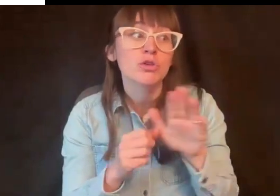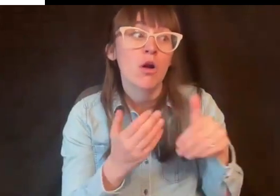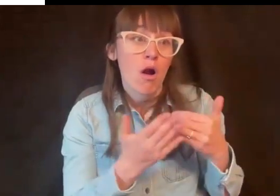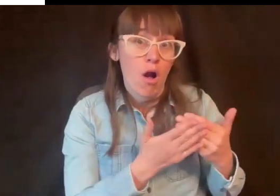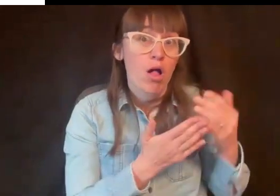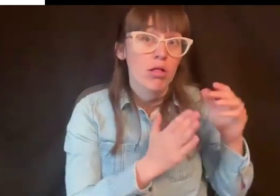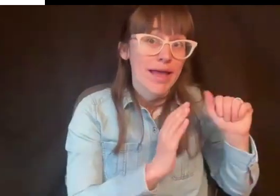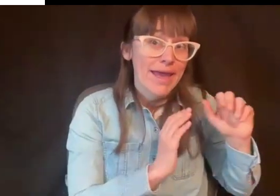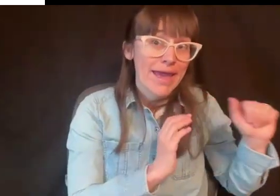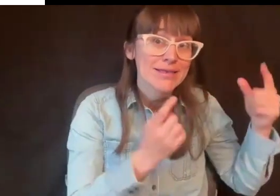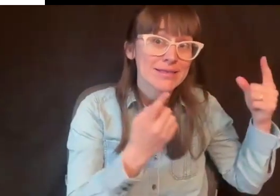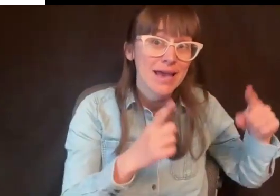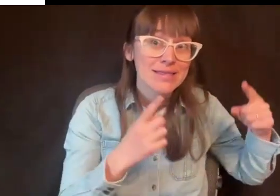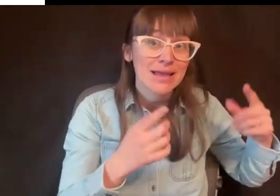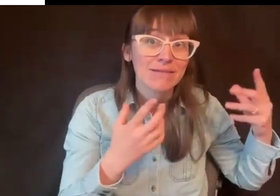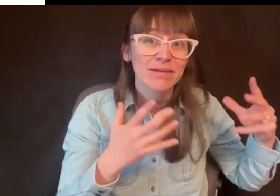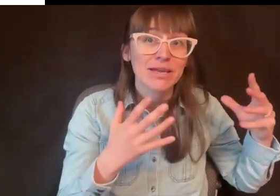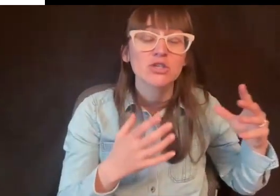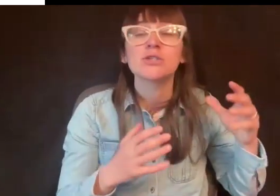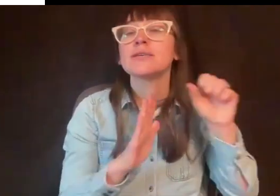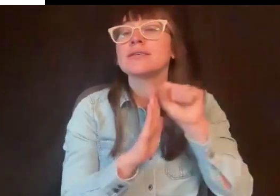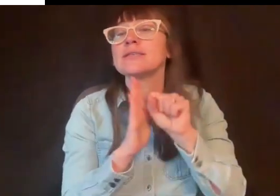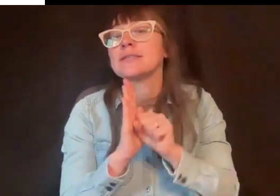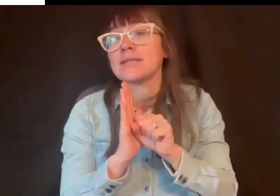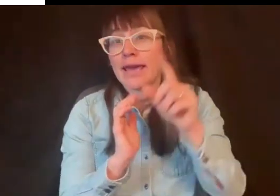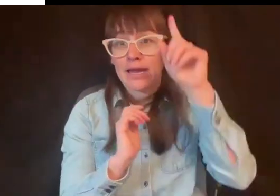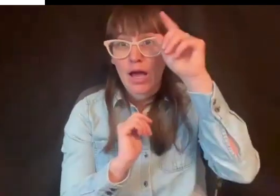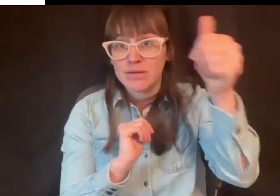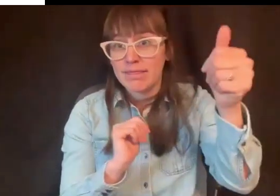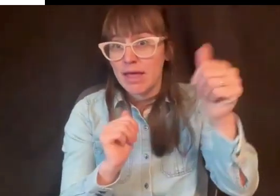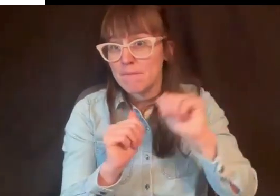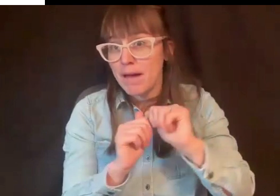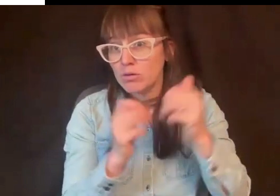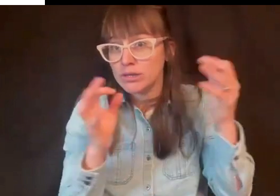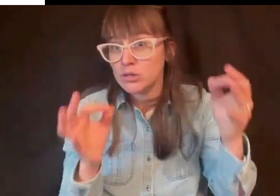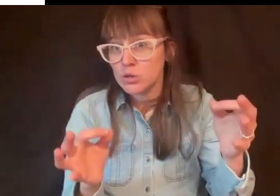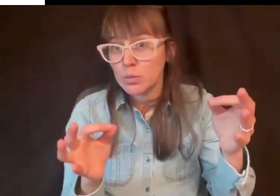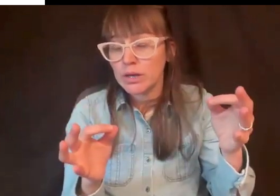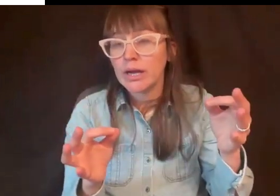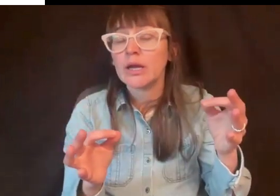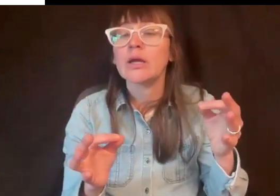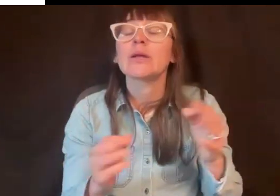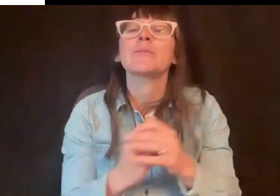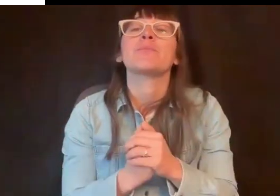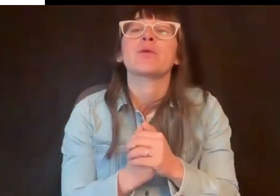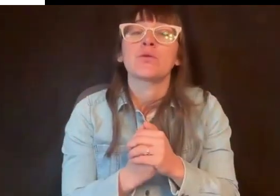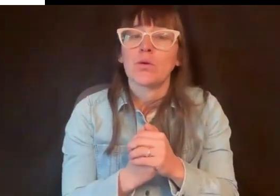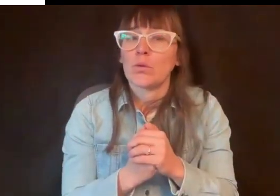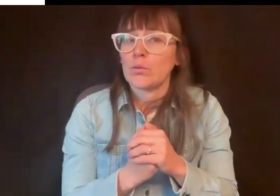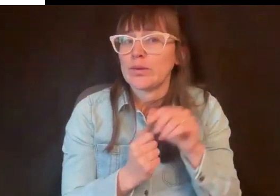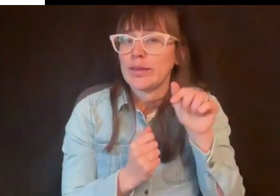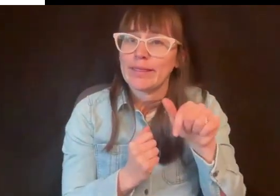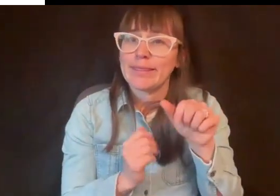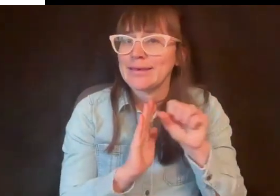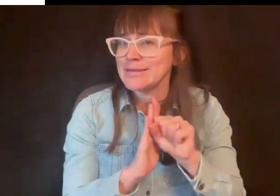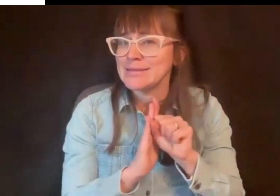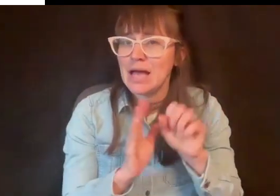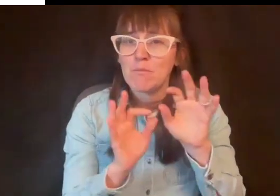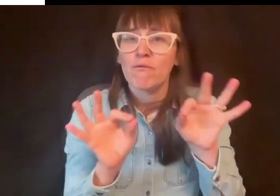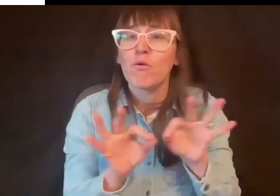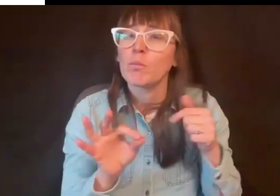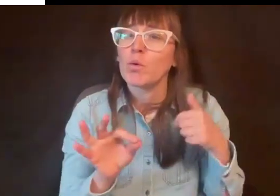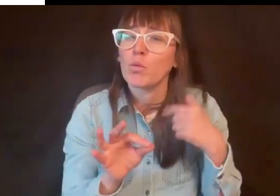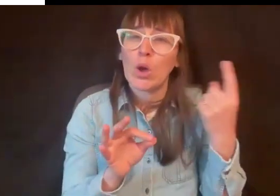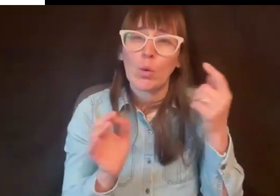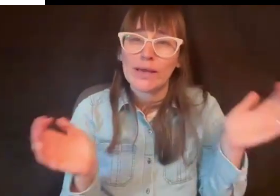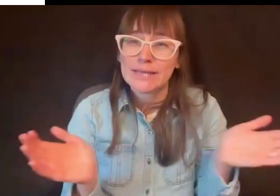consented. The state has discretion about how to make that determination. So, as with all components of this sample form, we encourage states to adapt